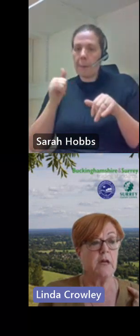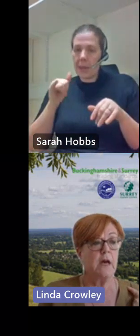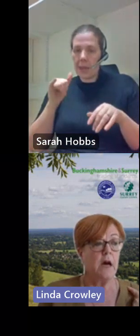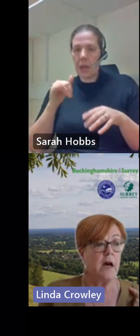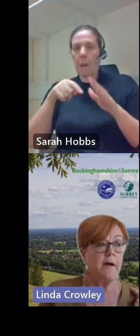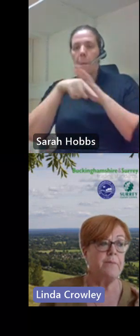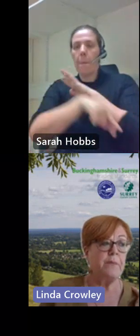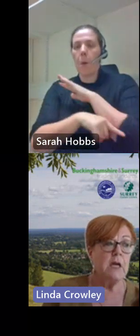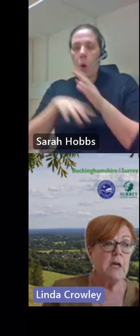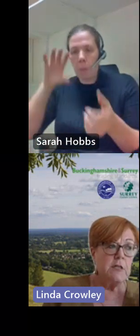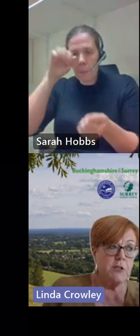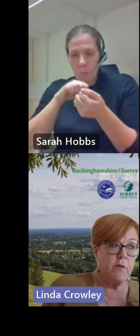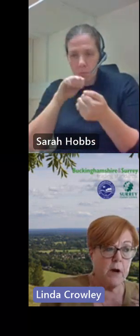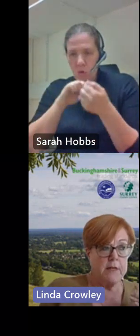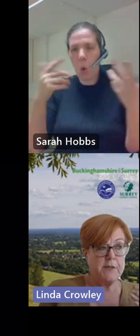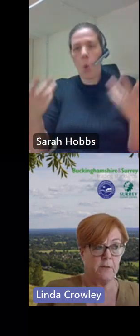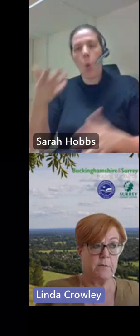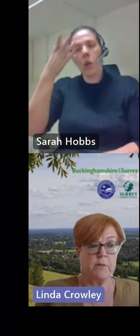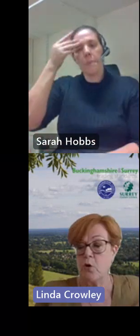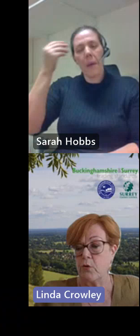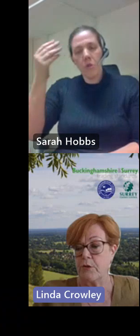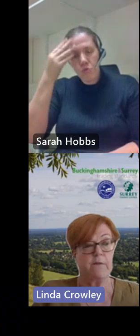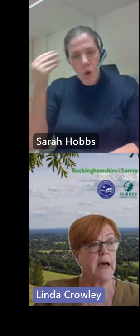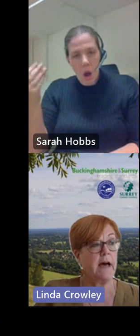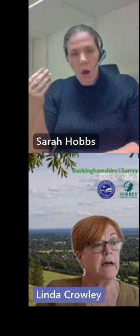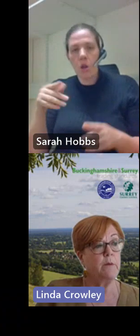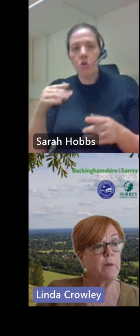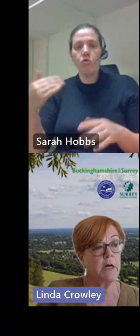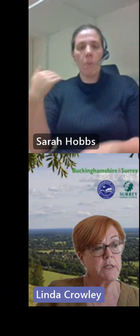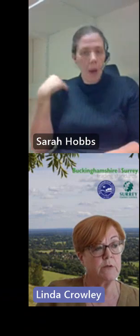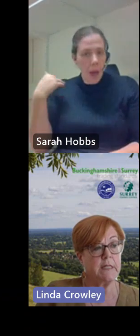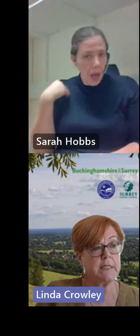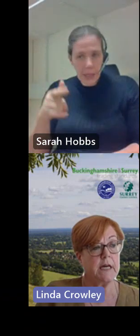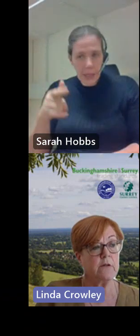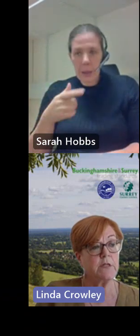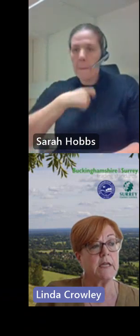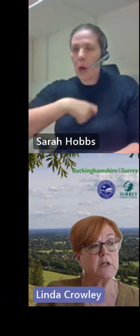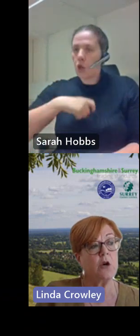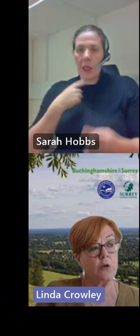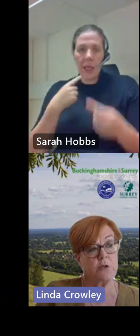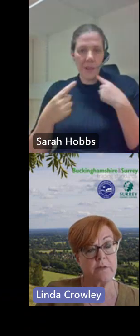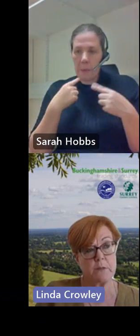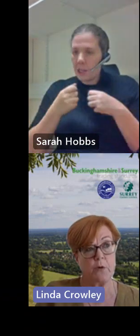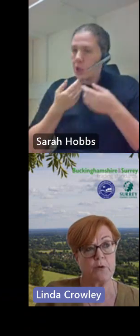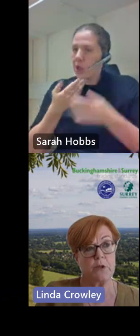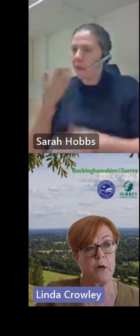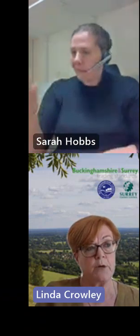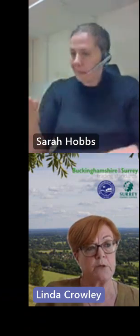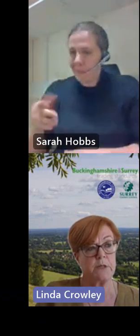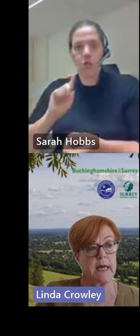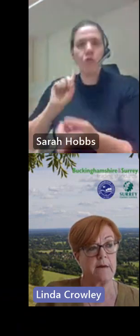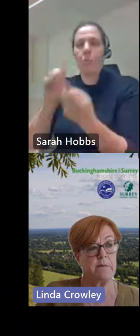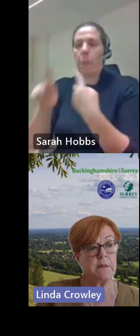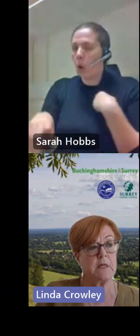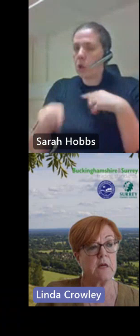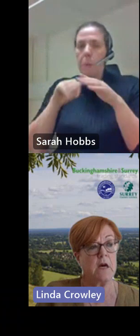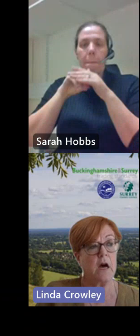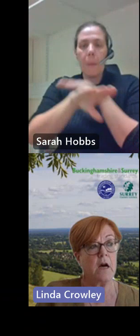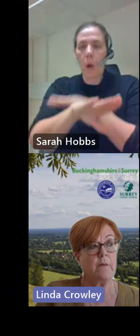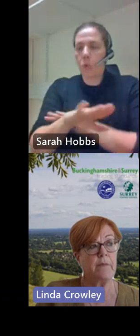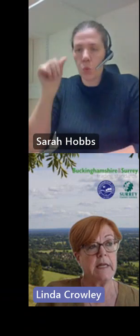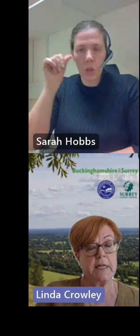dementia, to remind them not to give out any personal details and not to respond to postal